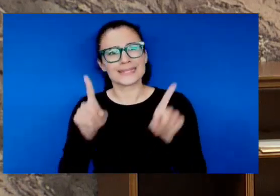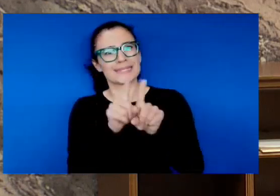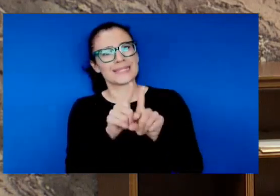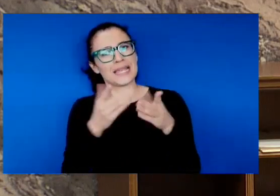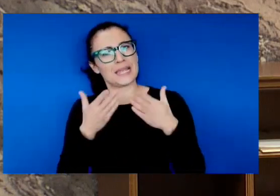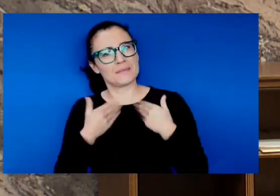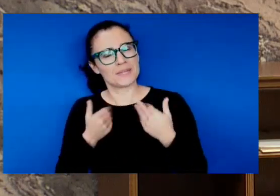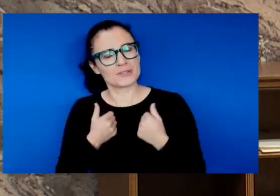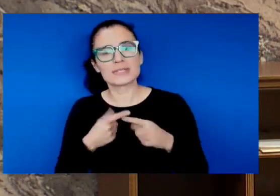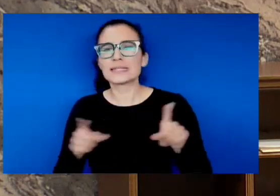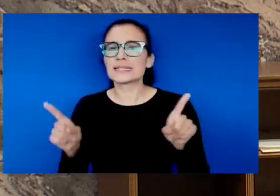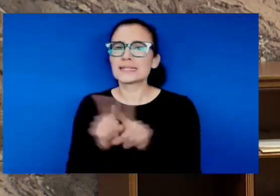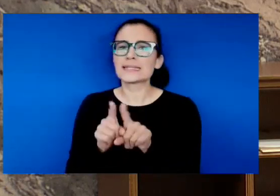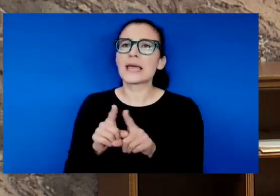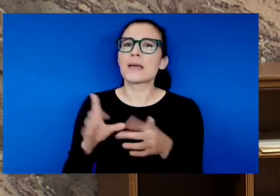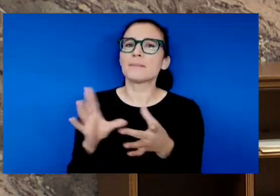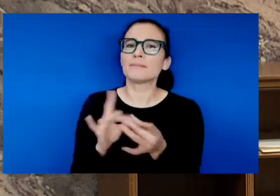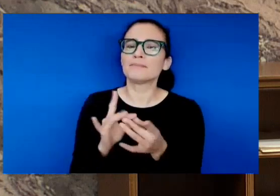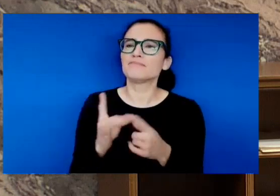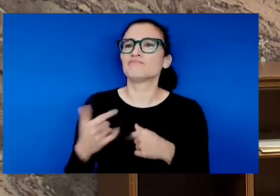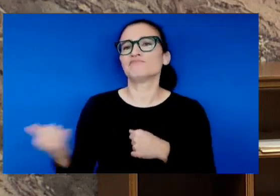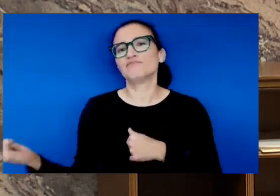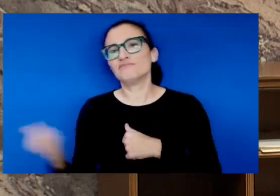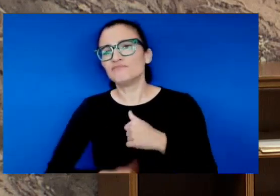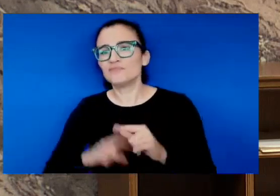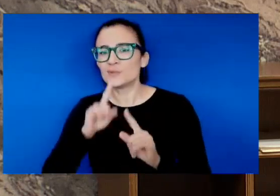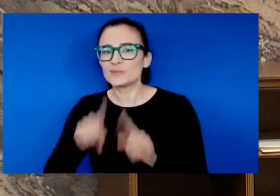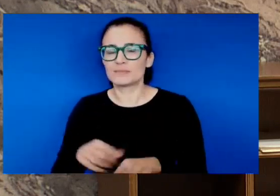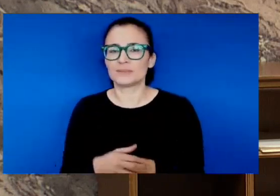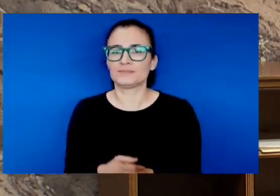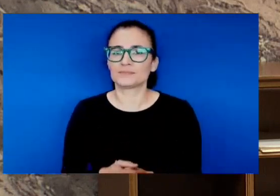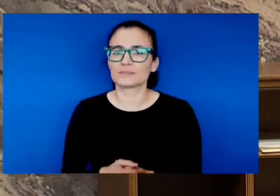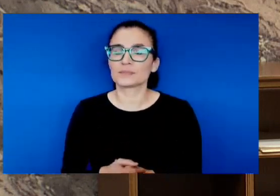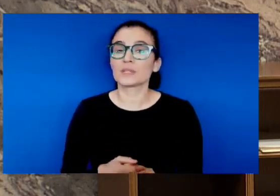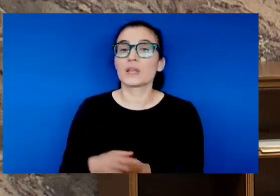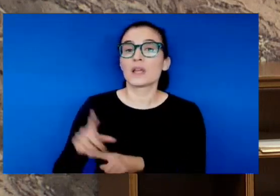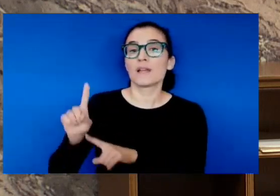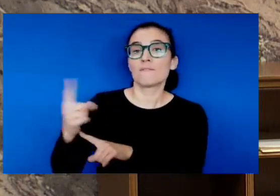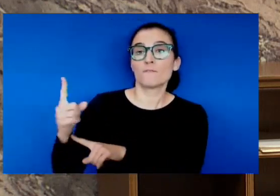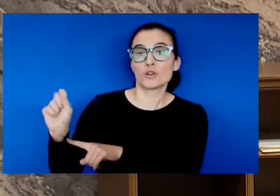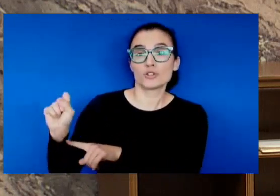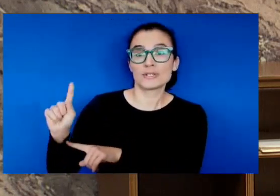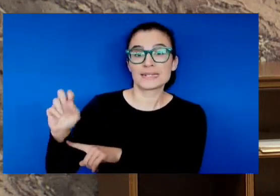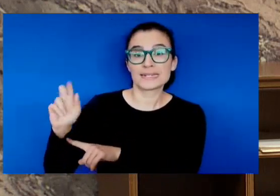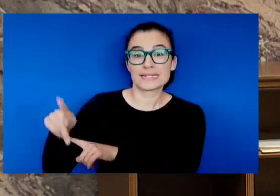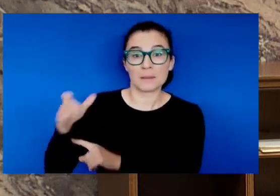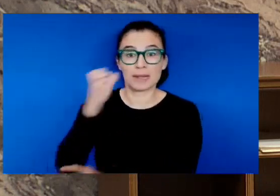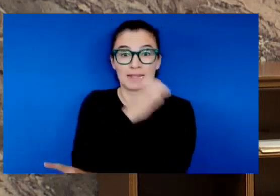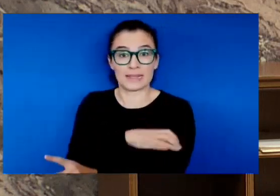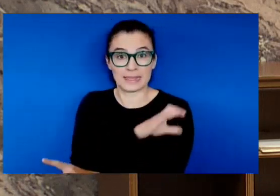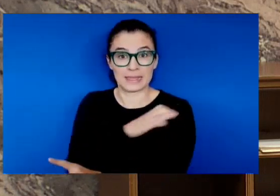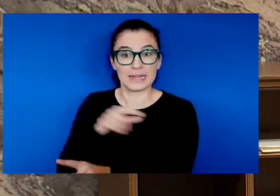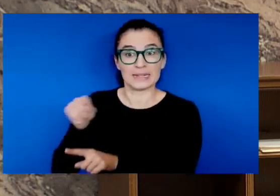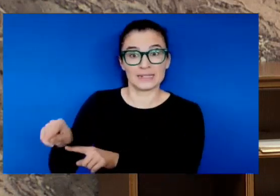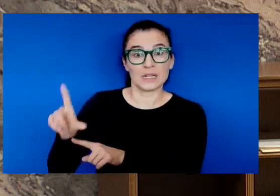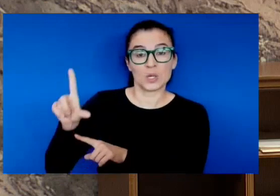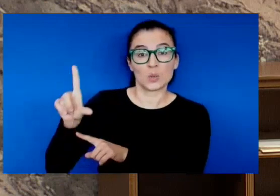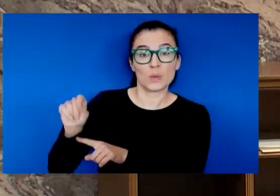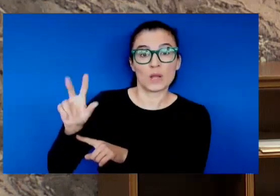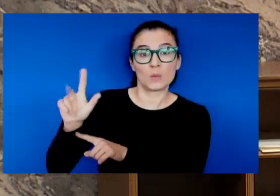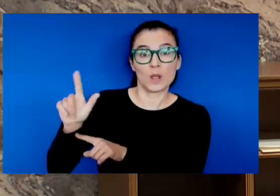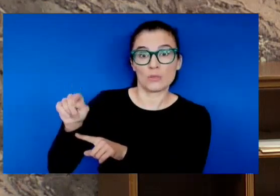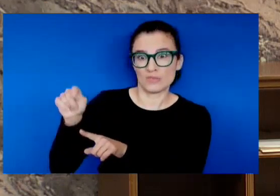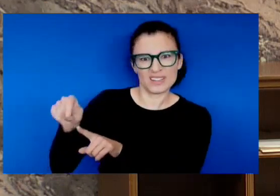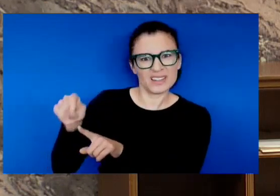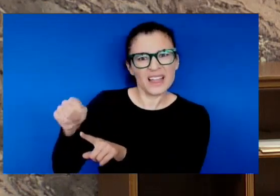opened in September of 2023, nearly 400 expectant mothers from Kamloops and the surrounding communities have been able to receive the prenatal